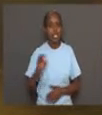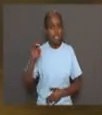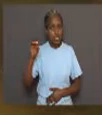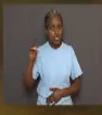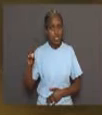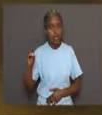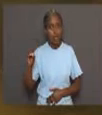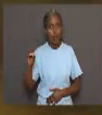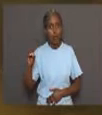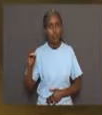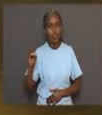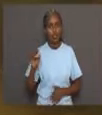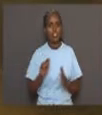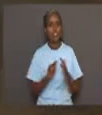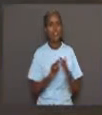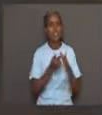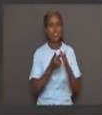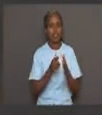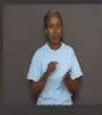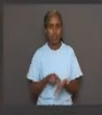0 is the starting point.